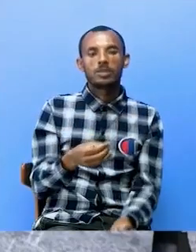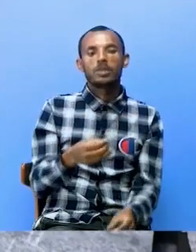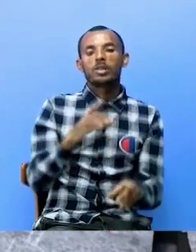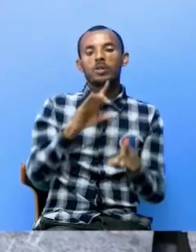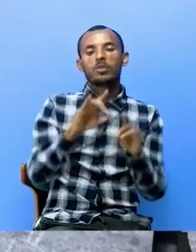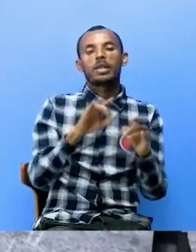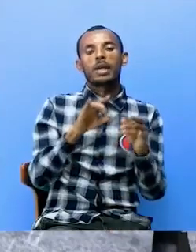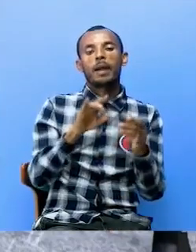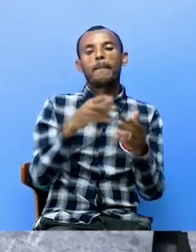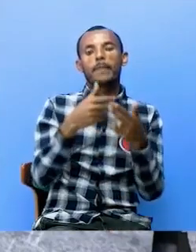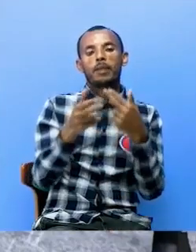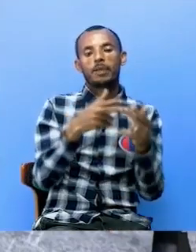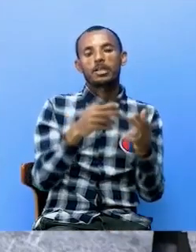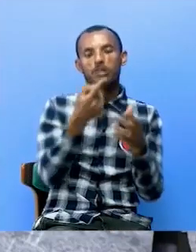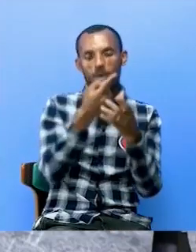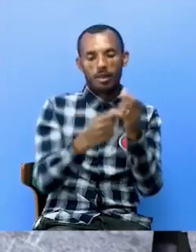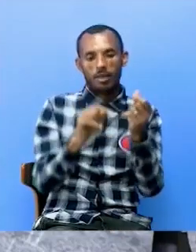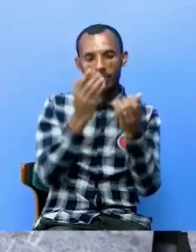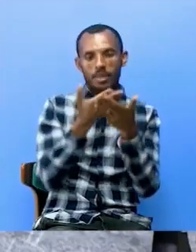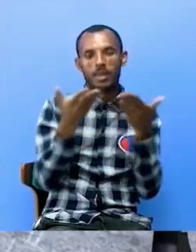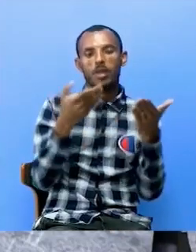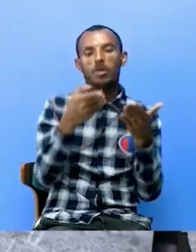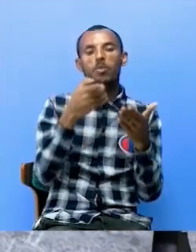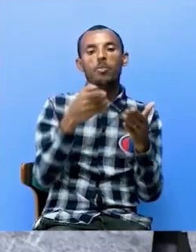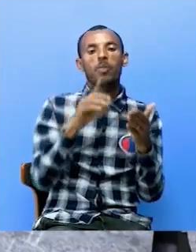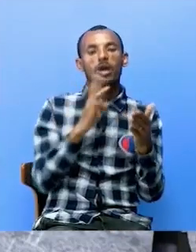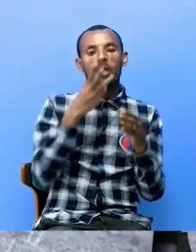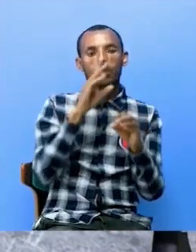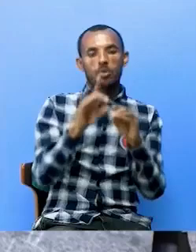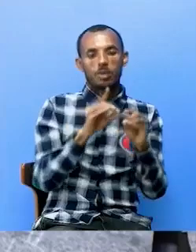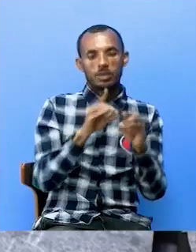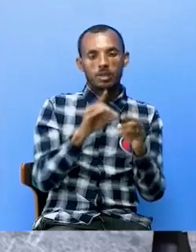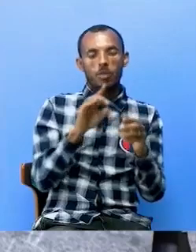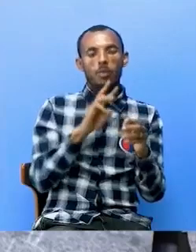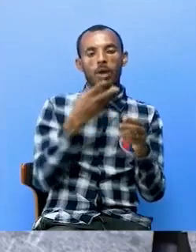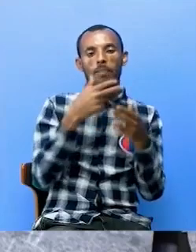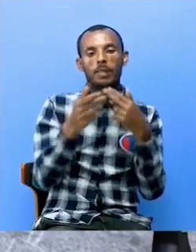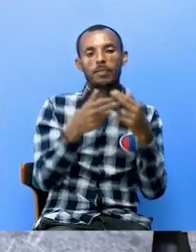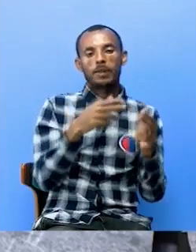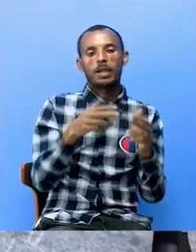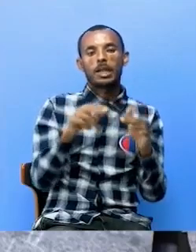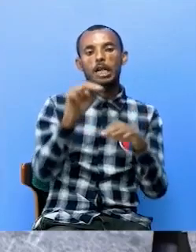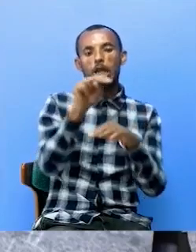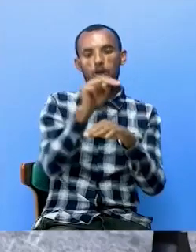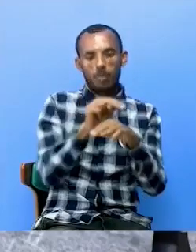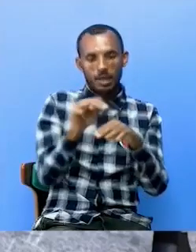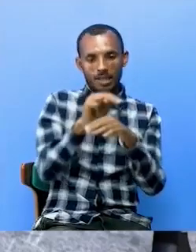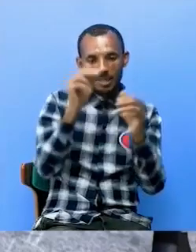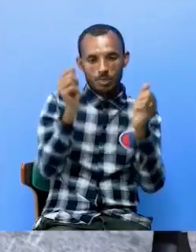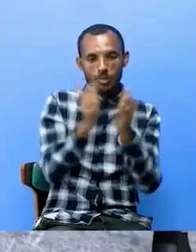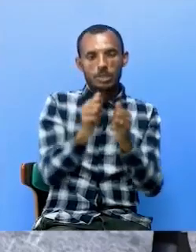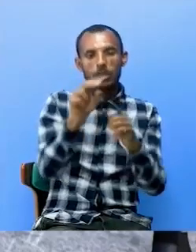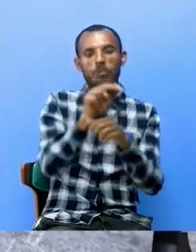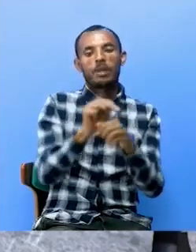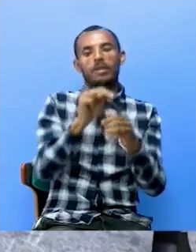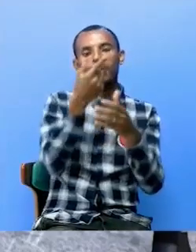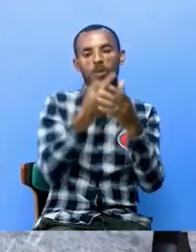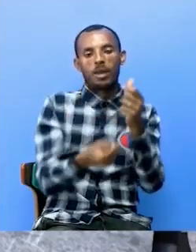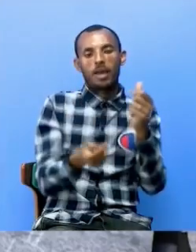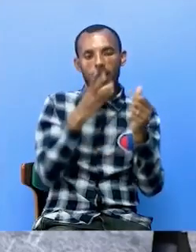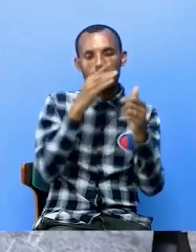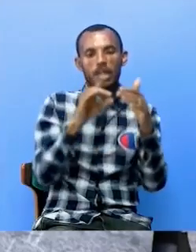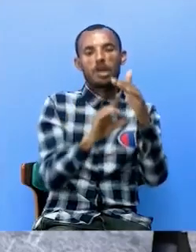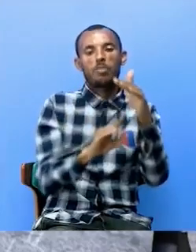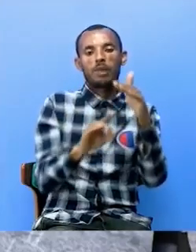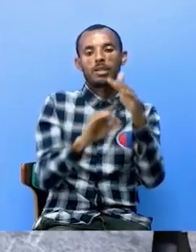during multiplication, the only thing that we do is we multiply numerators with numerators only and